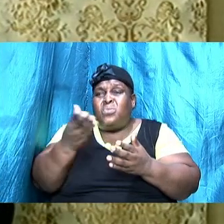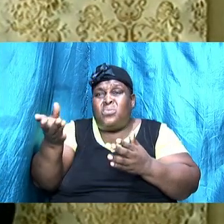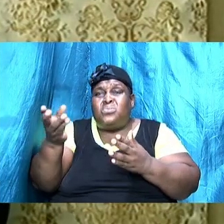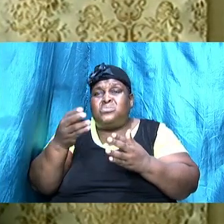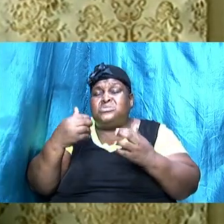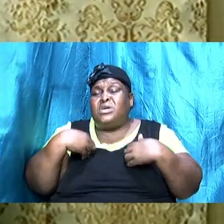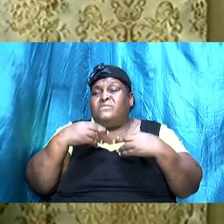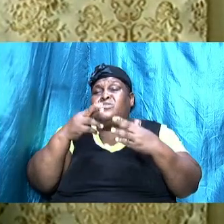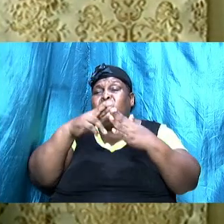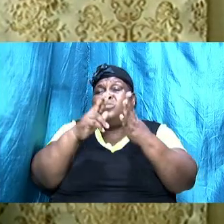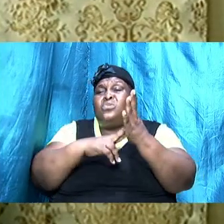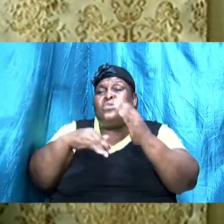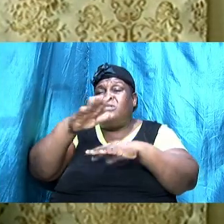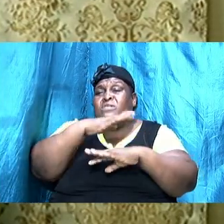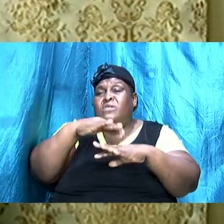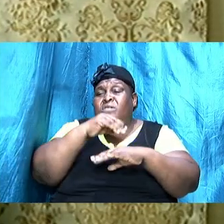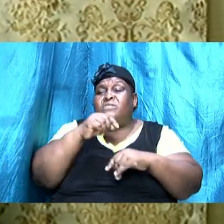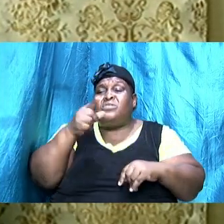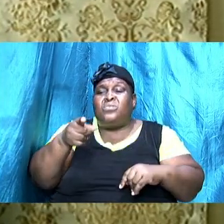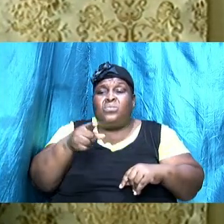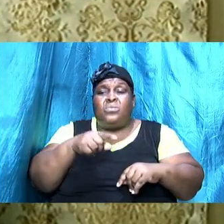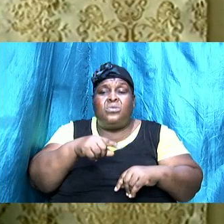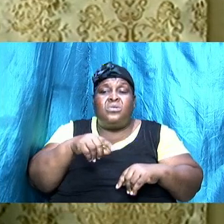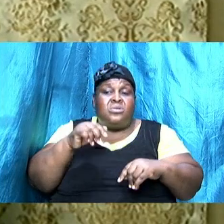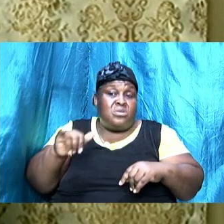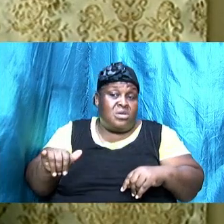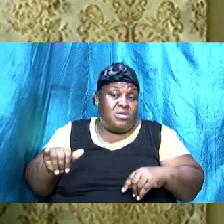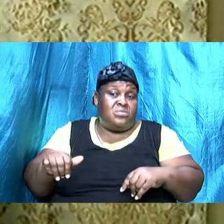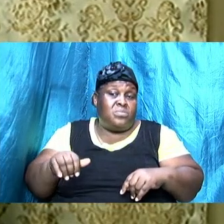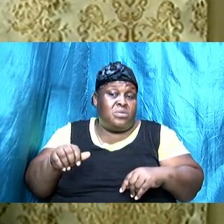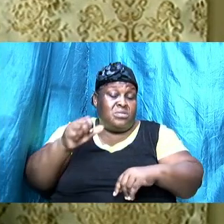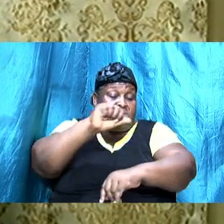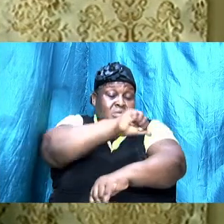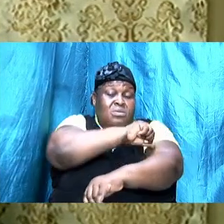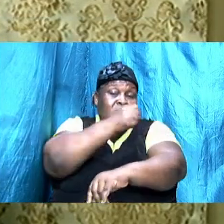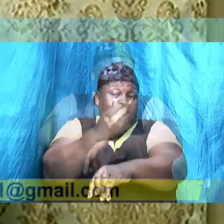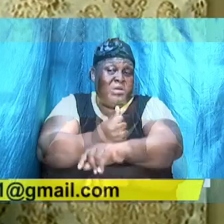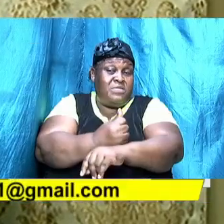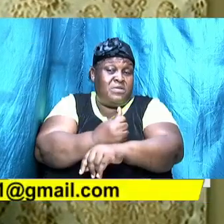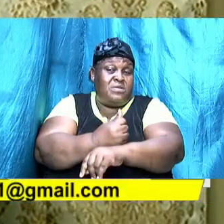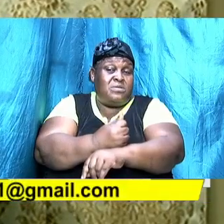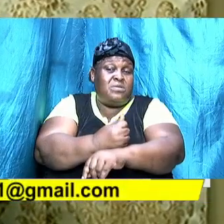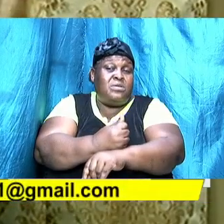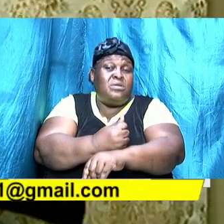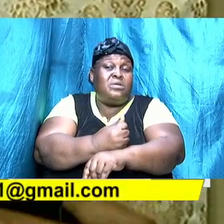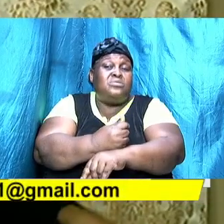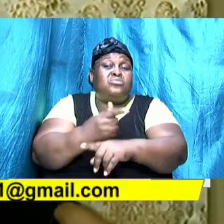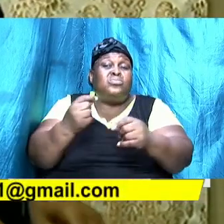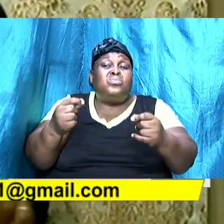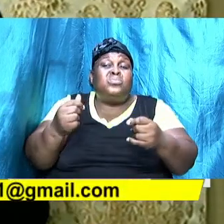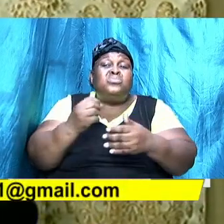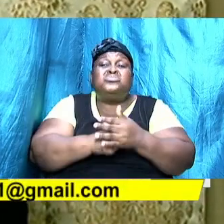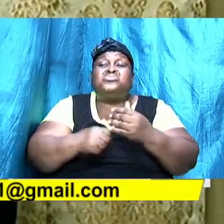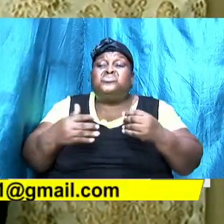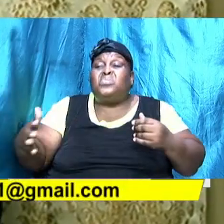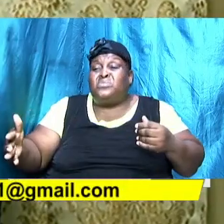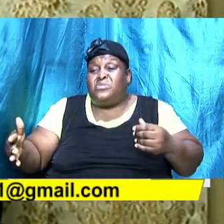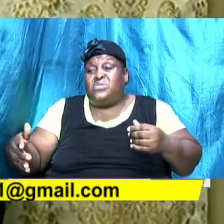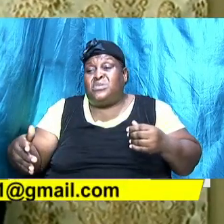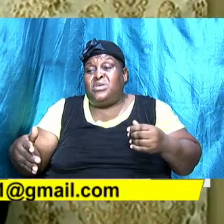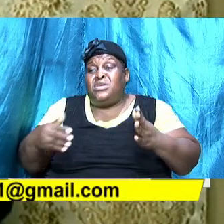Yet, when they were confronted, when the authority told them to do something contrary to the